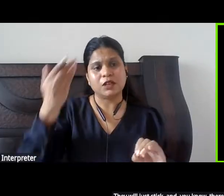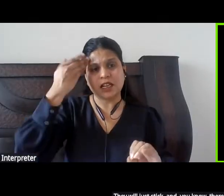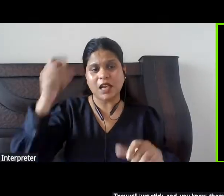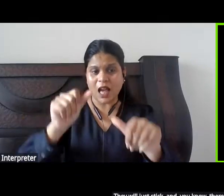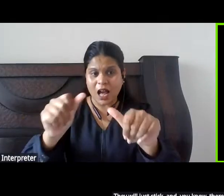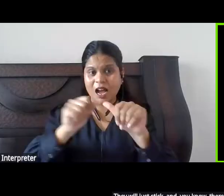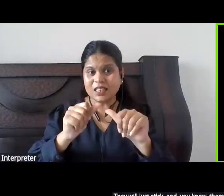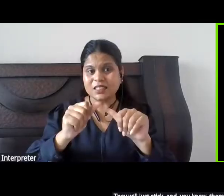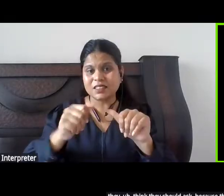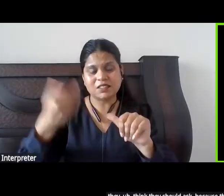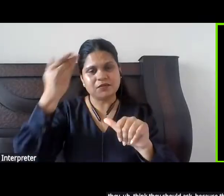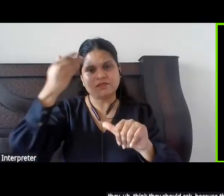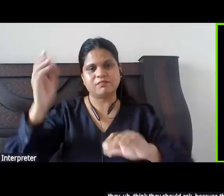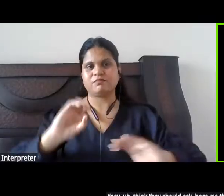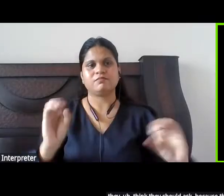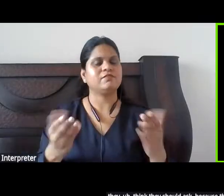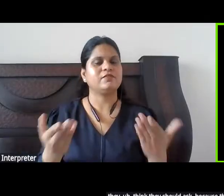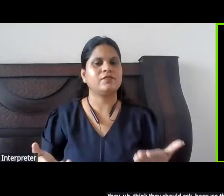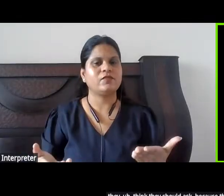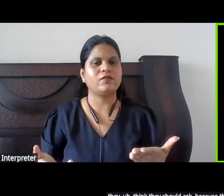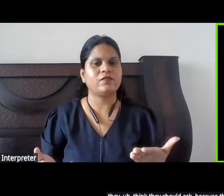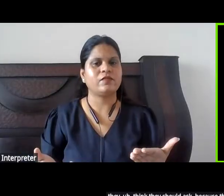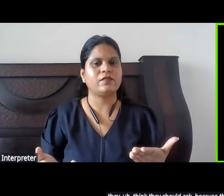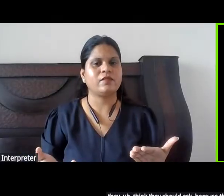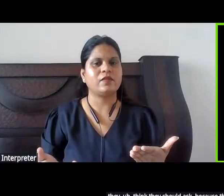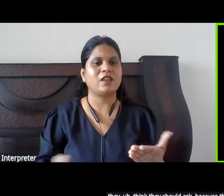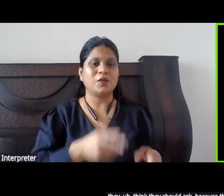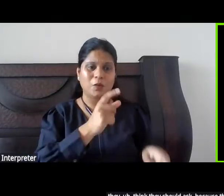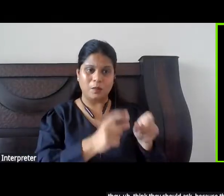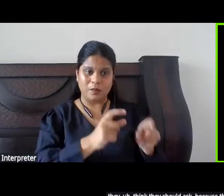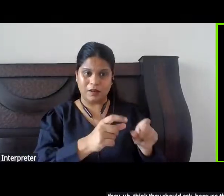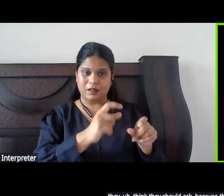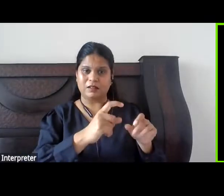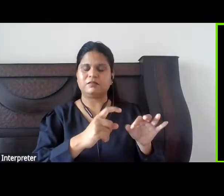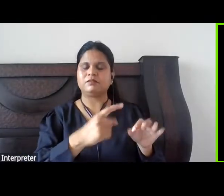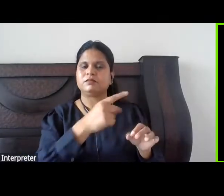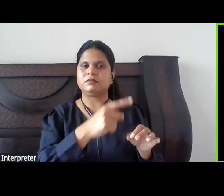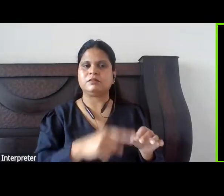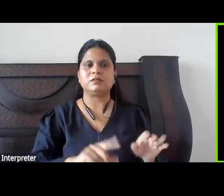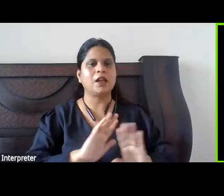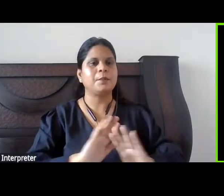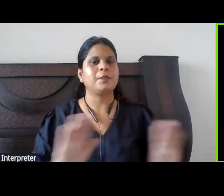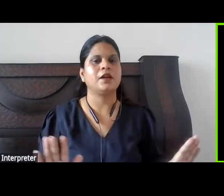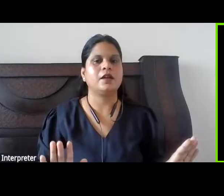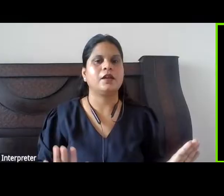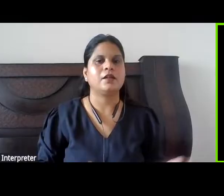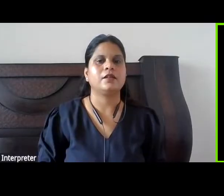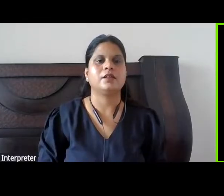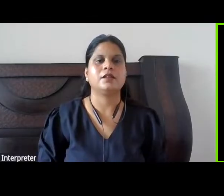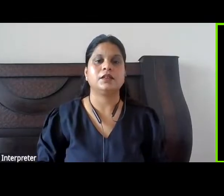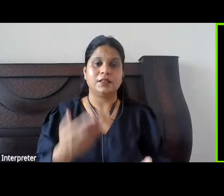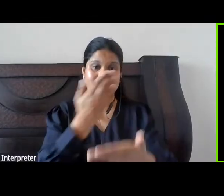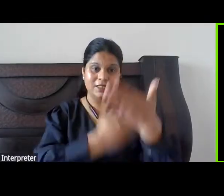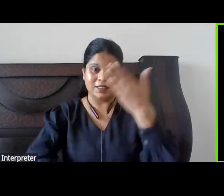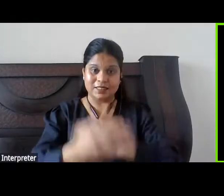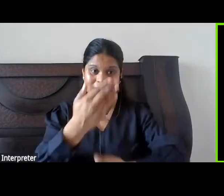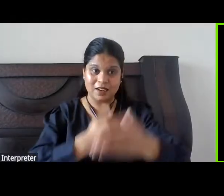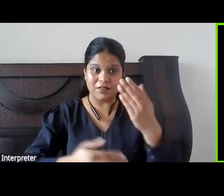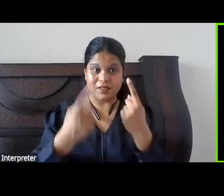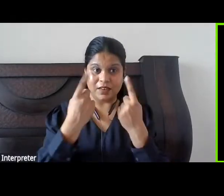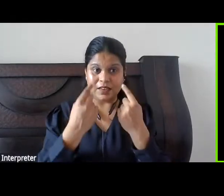and they get those answers from the people. So even with the disability survey in Tamil